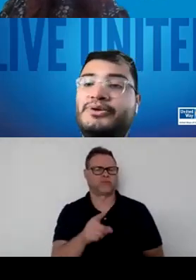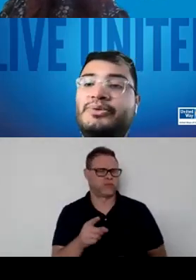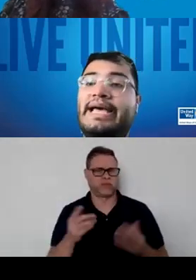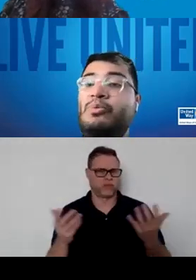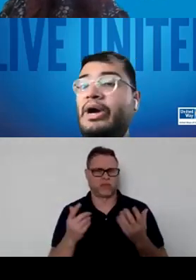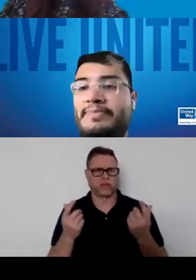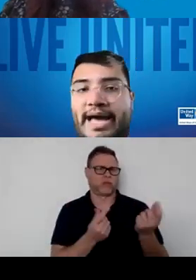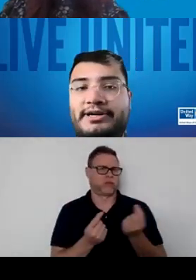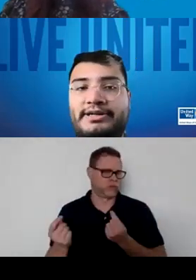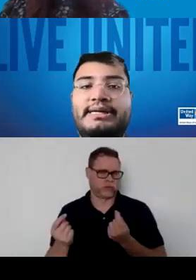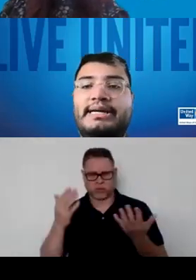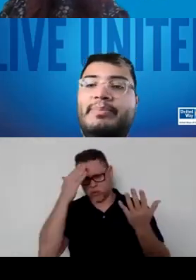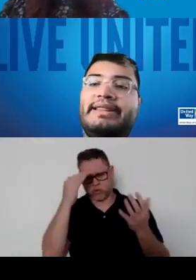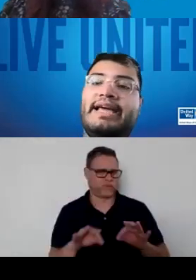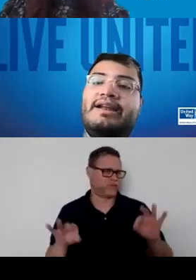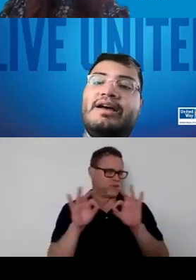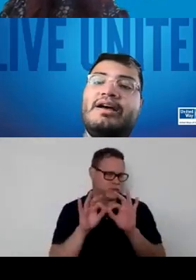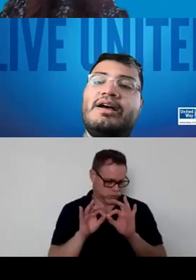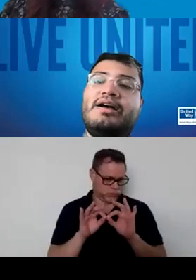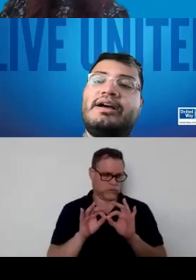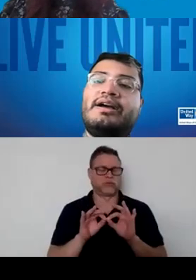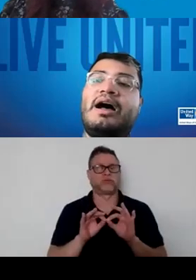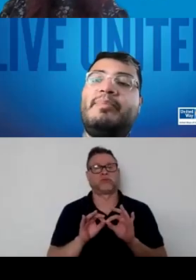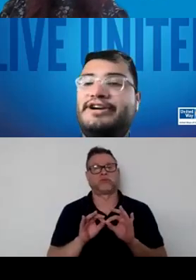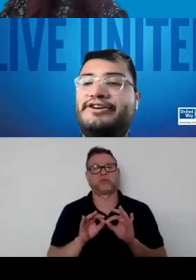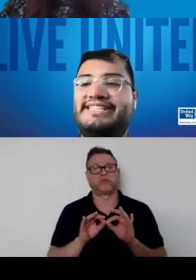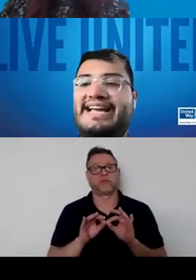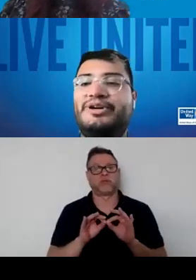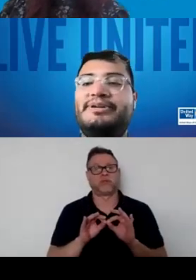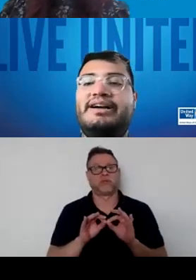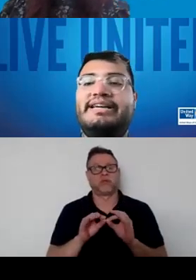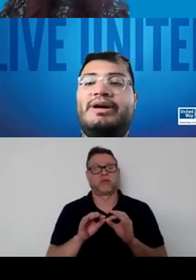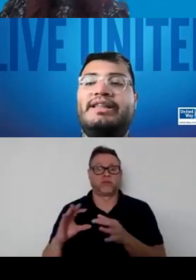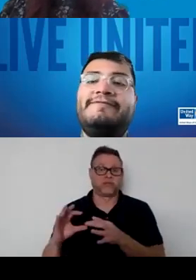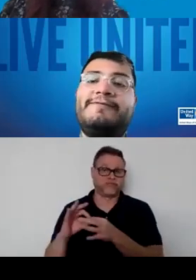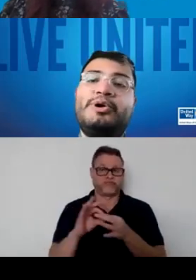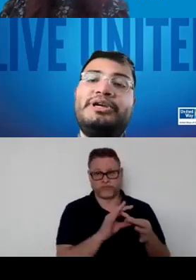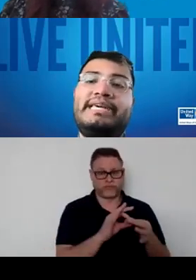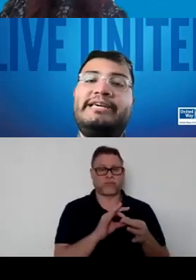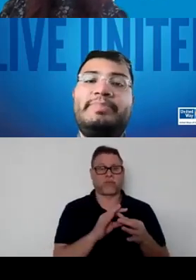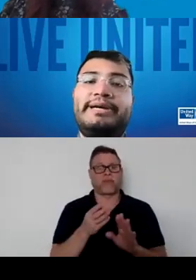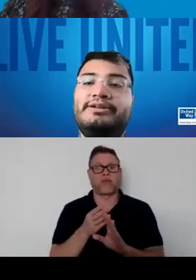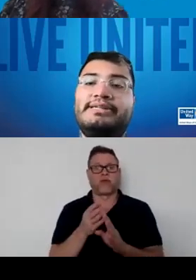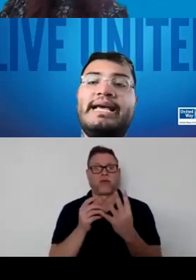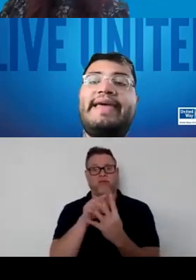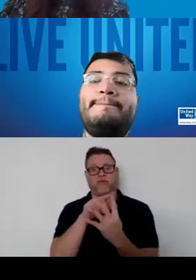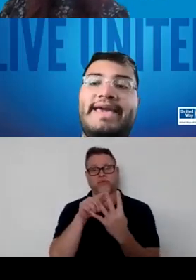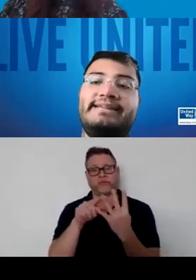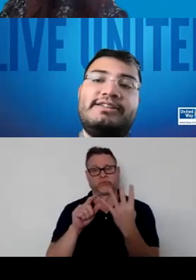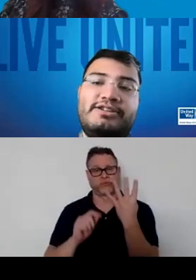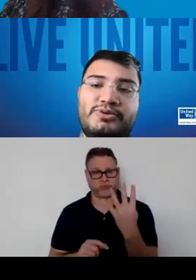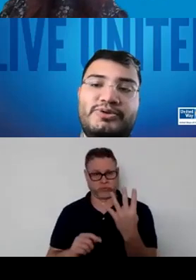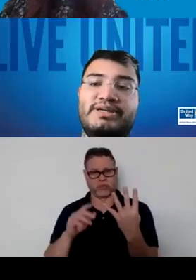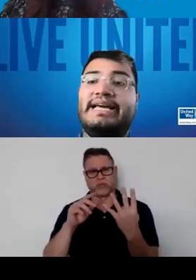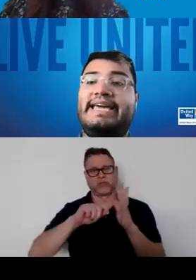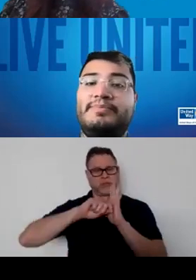they do, and why they matter. And then complementary to that, we're going to be talking about the four key pillars that makes